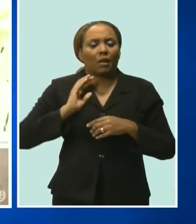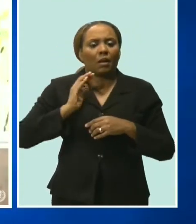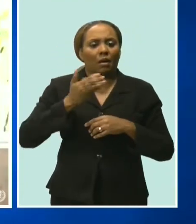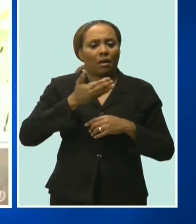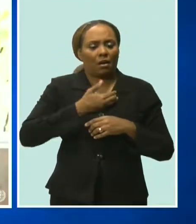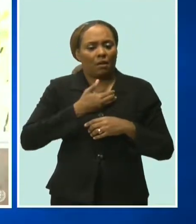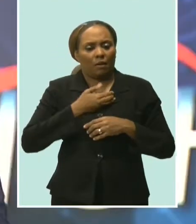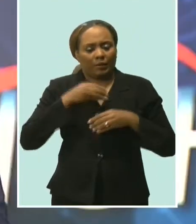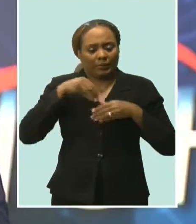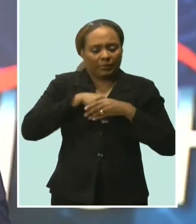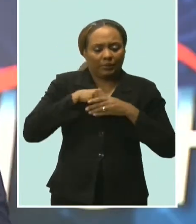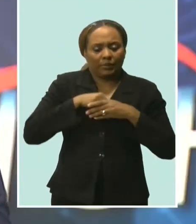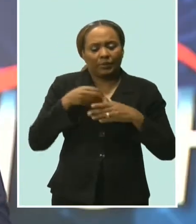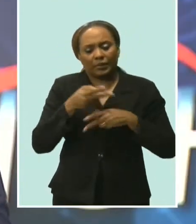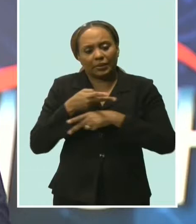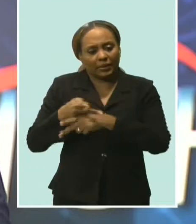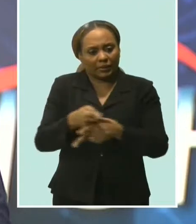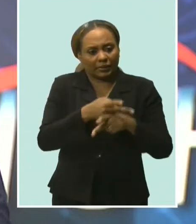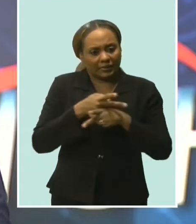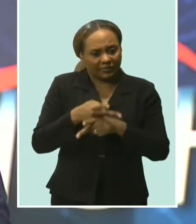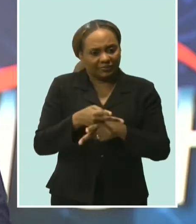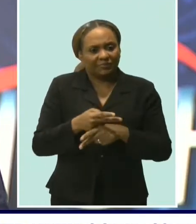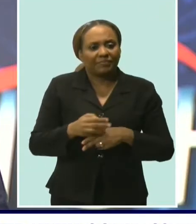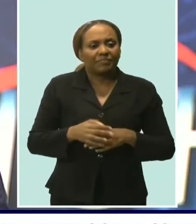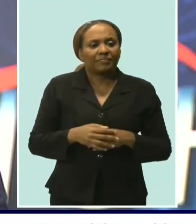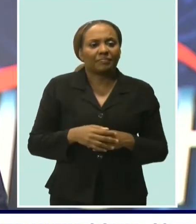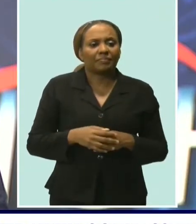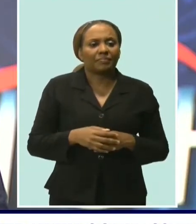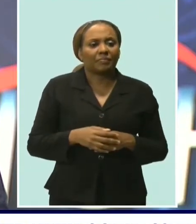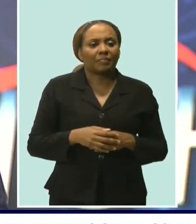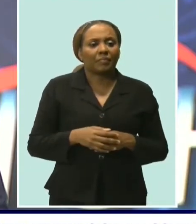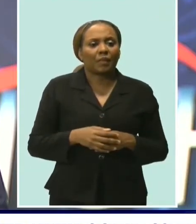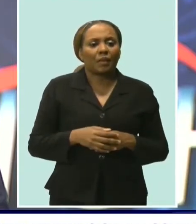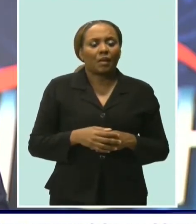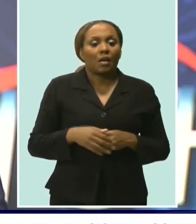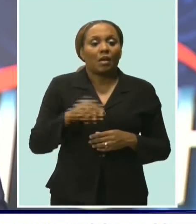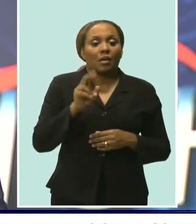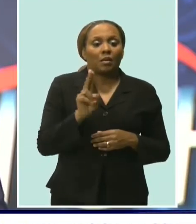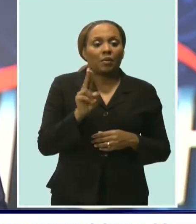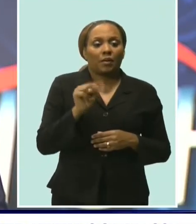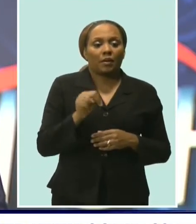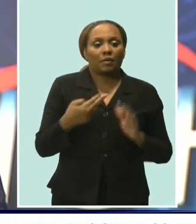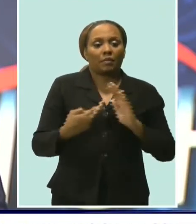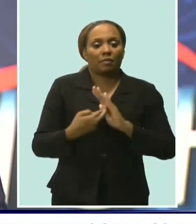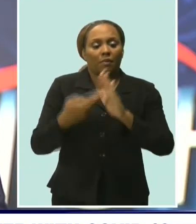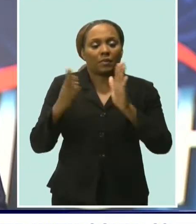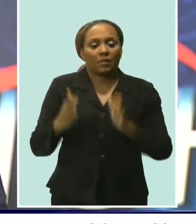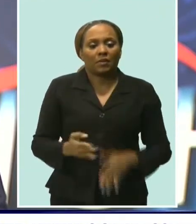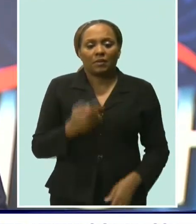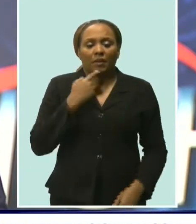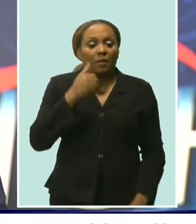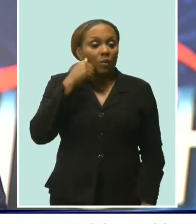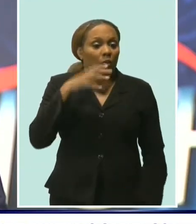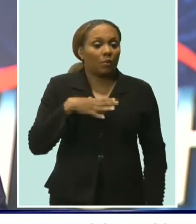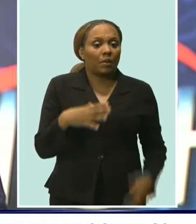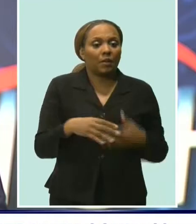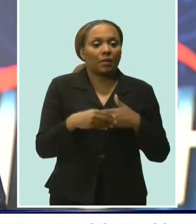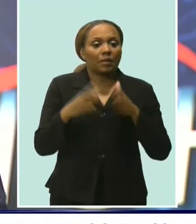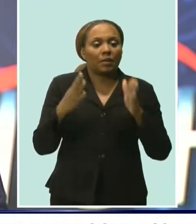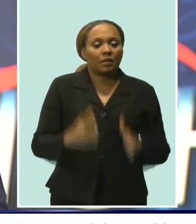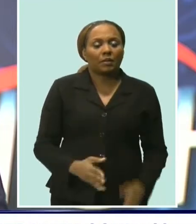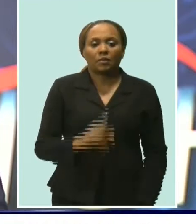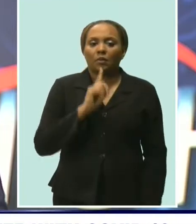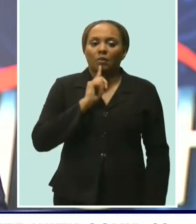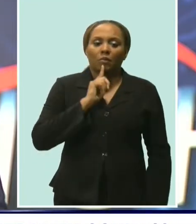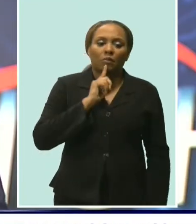to care. United Nations Deputy Secretary General Amina Mohammed says female leaders have risen to the forefront during the